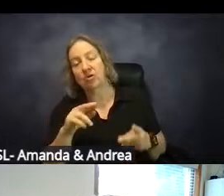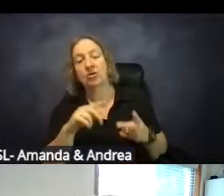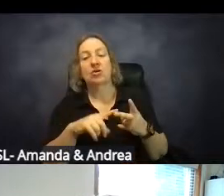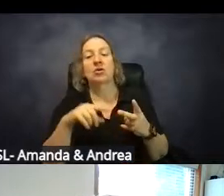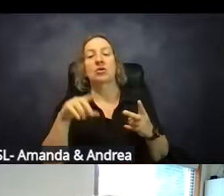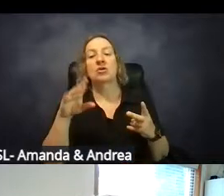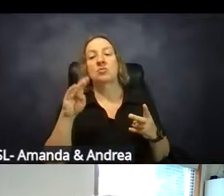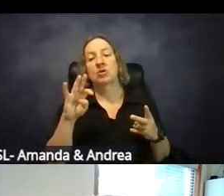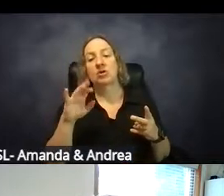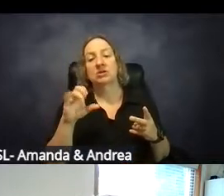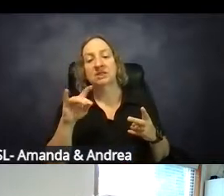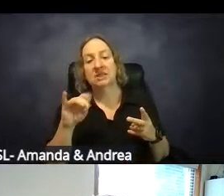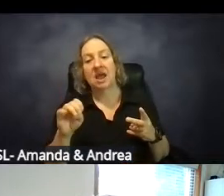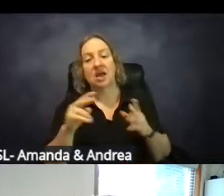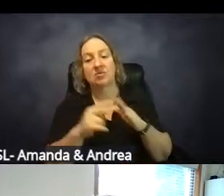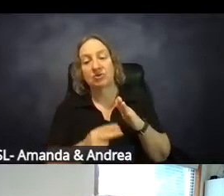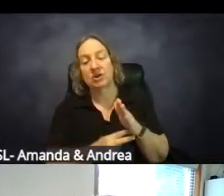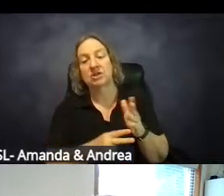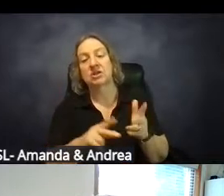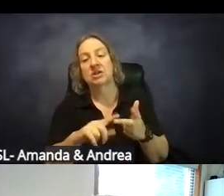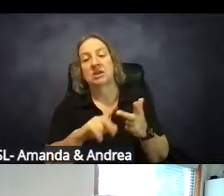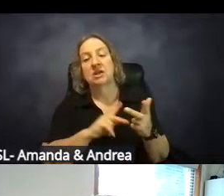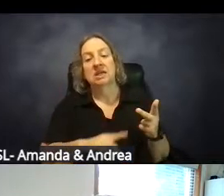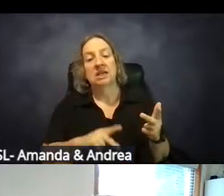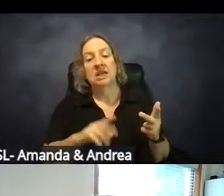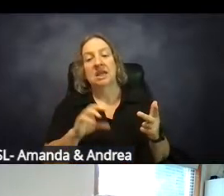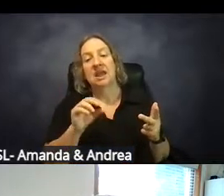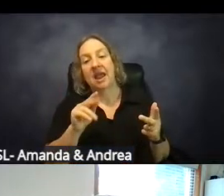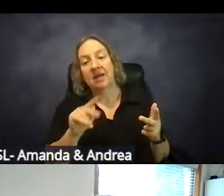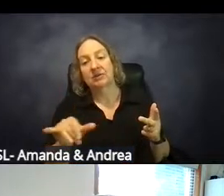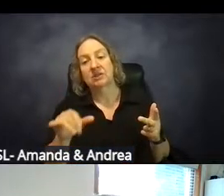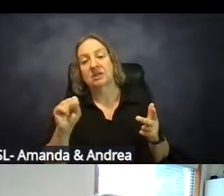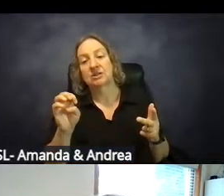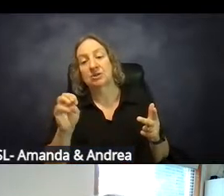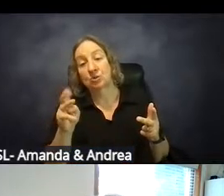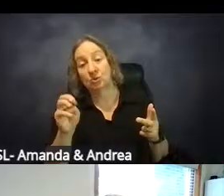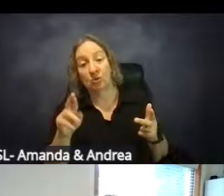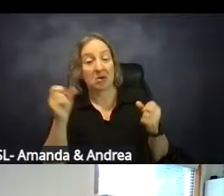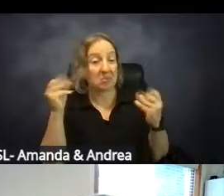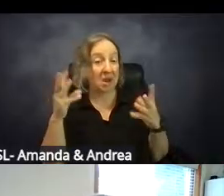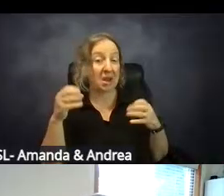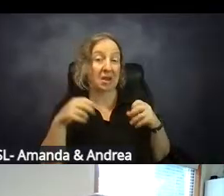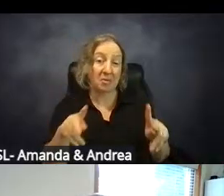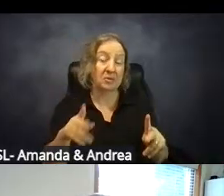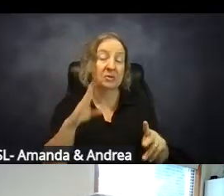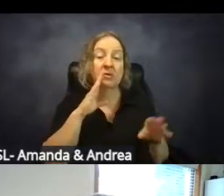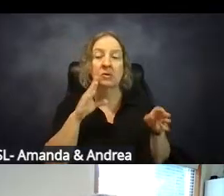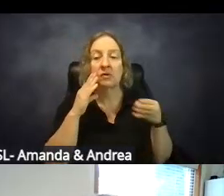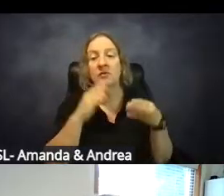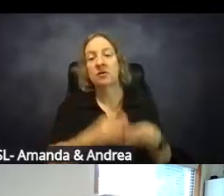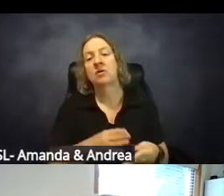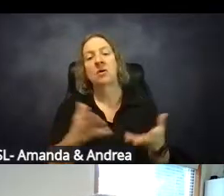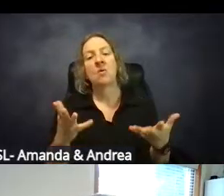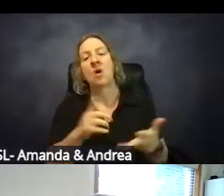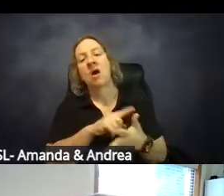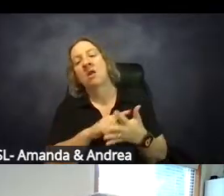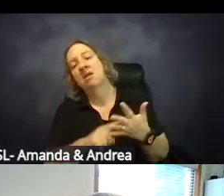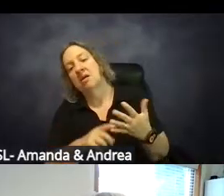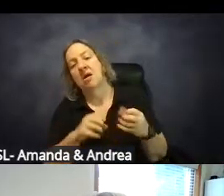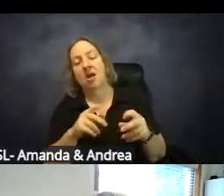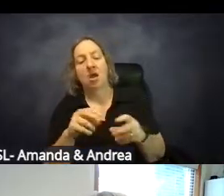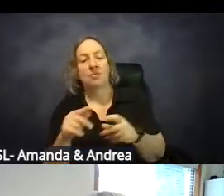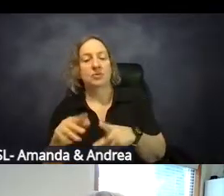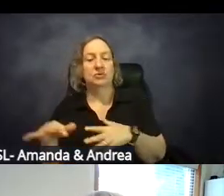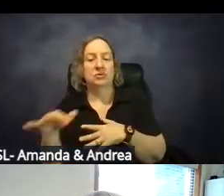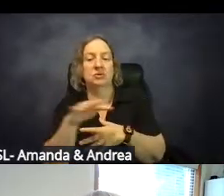Sewer, there are significant opportunities. And so we'll be focusing on what are those opportunities